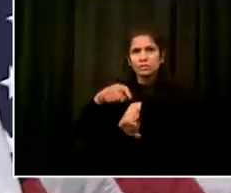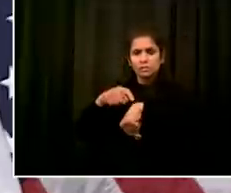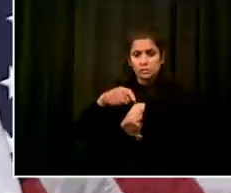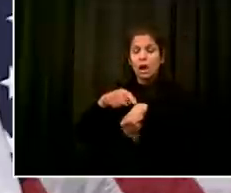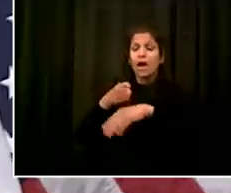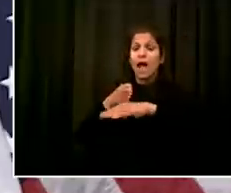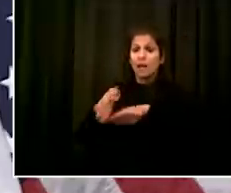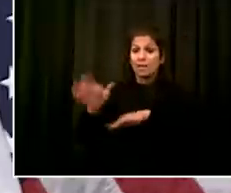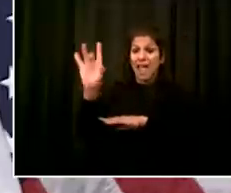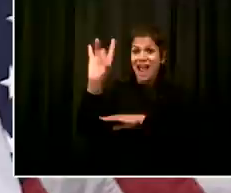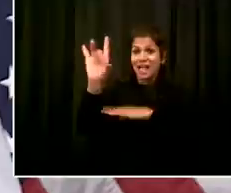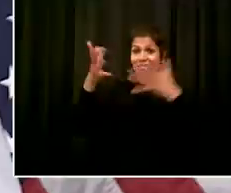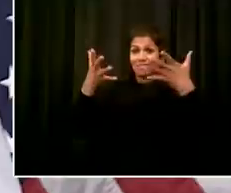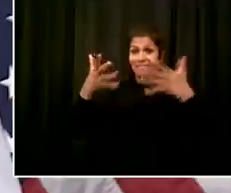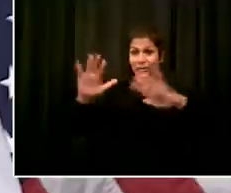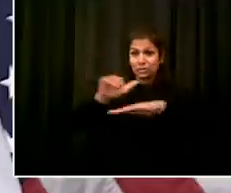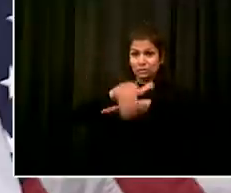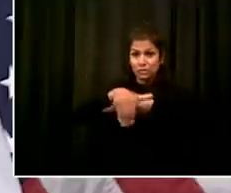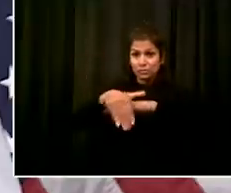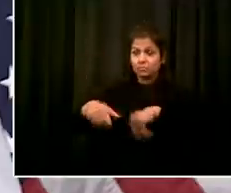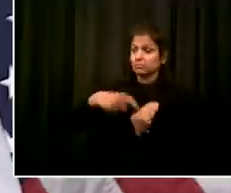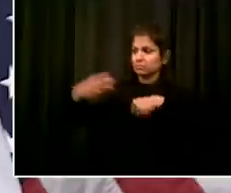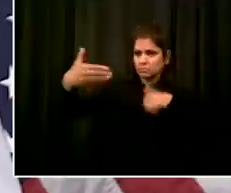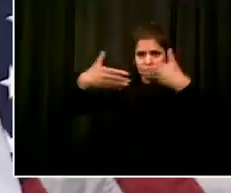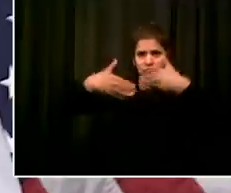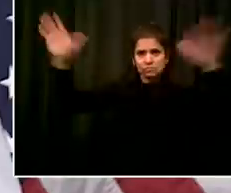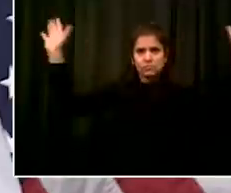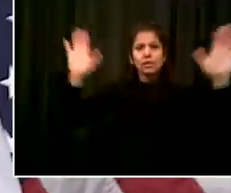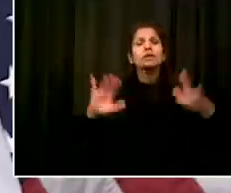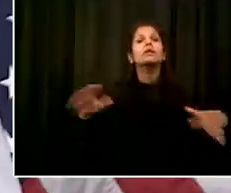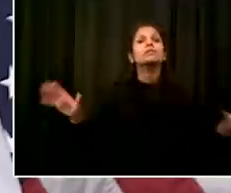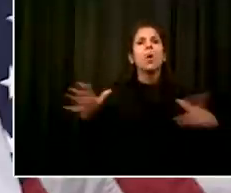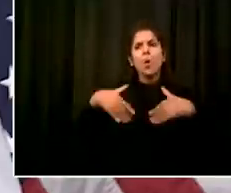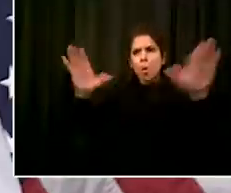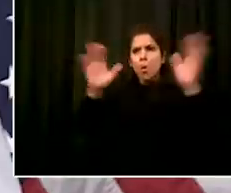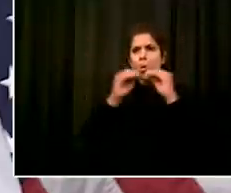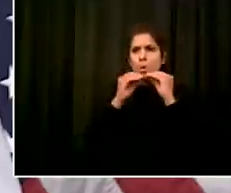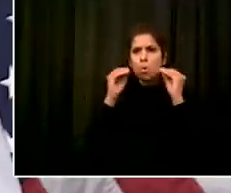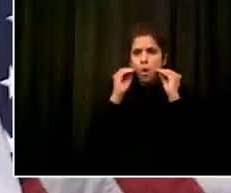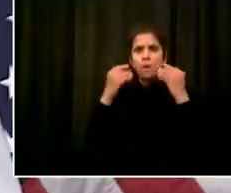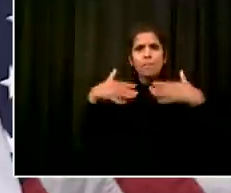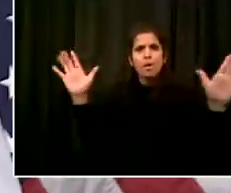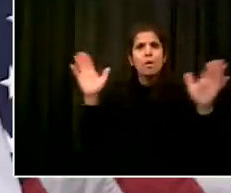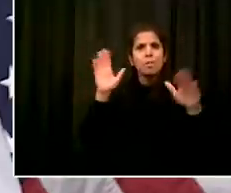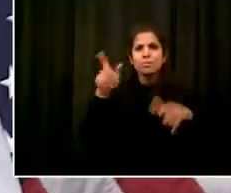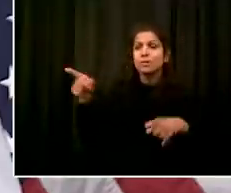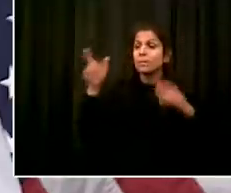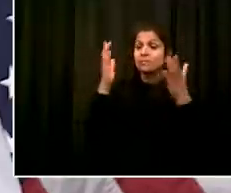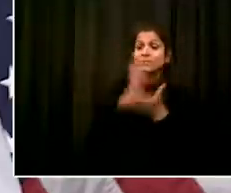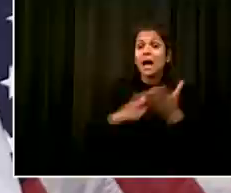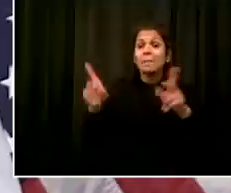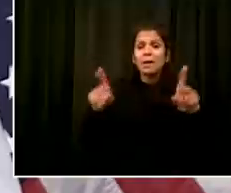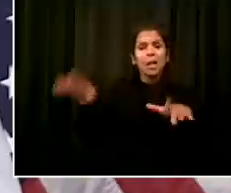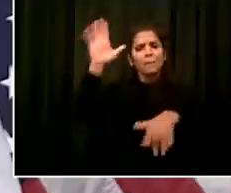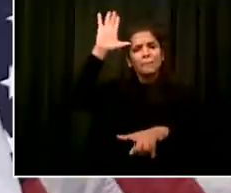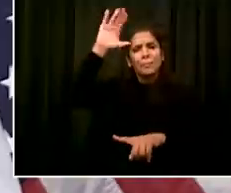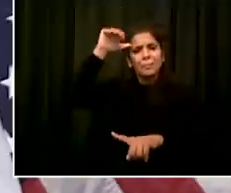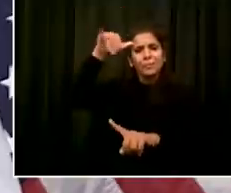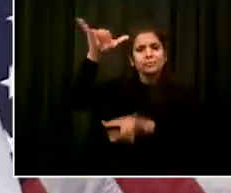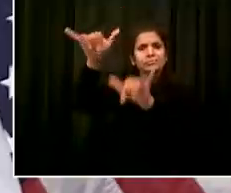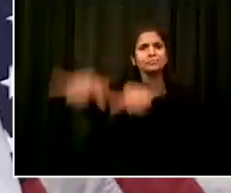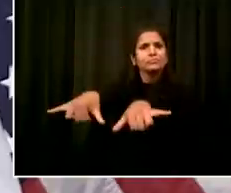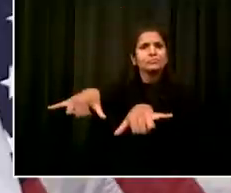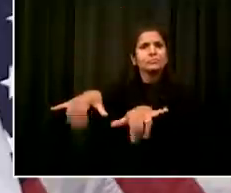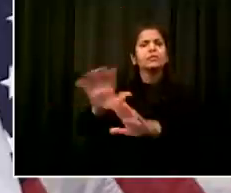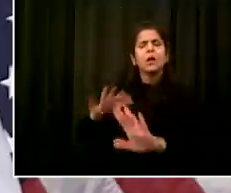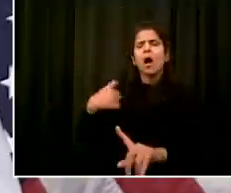an exceptional effort to respect peaceful protest, understanding this moment in history. But the notion that folks were going